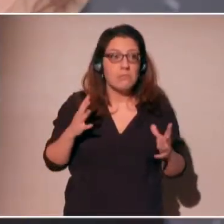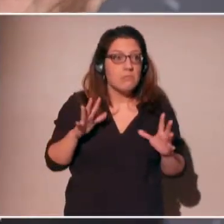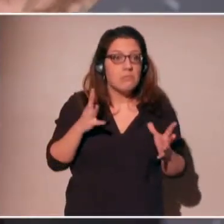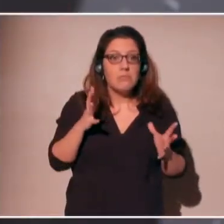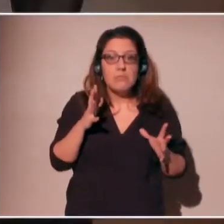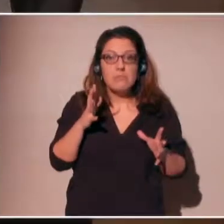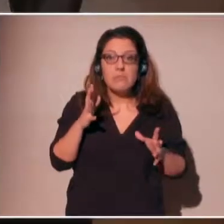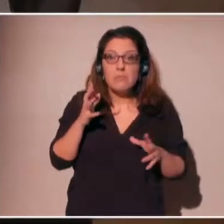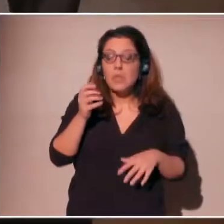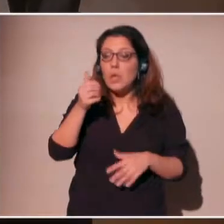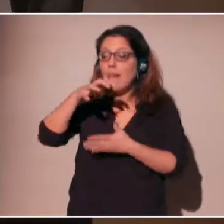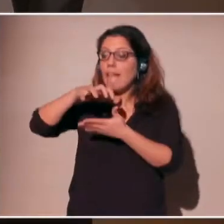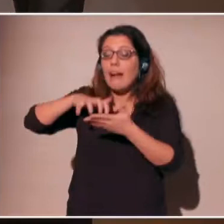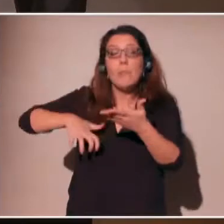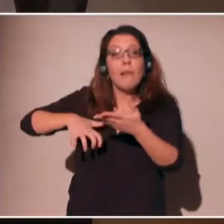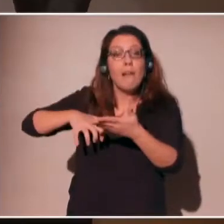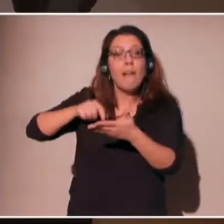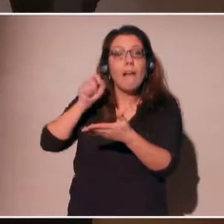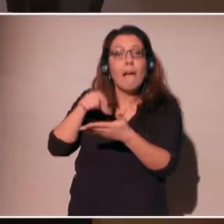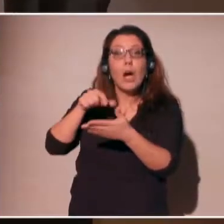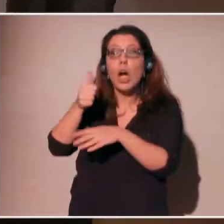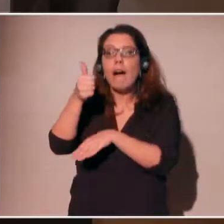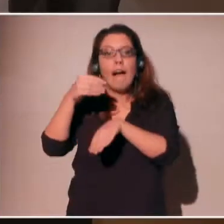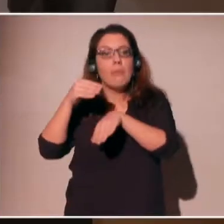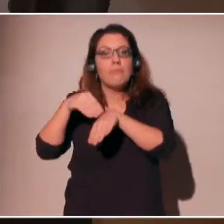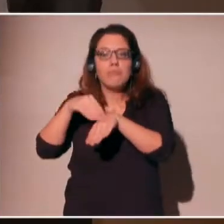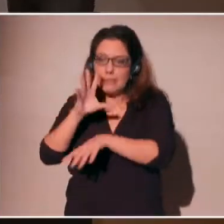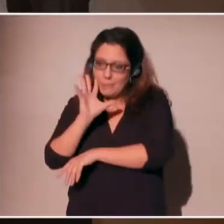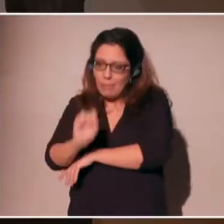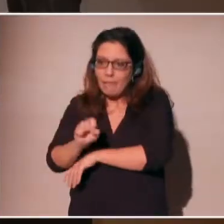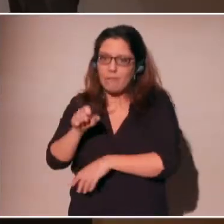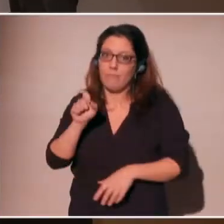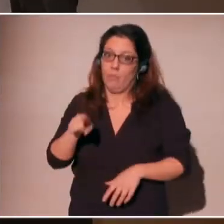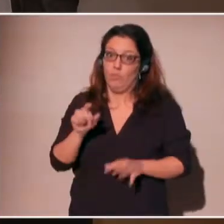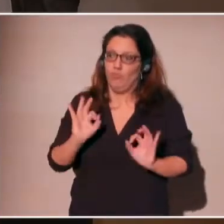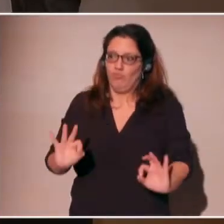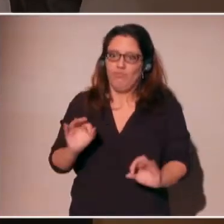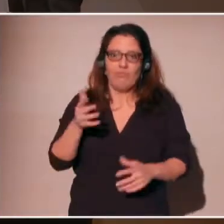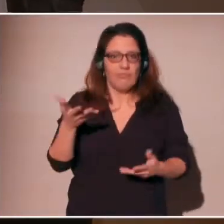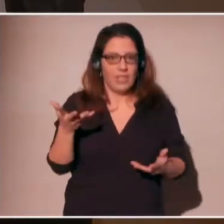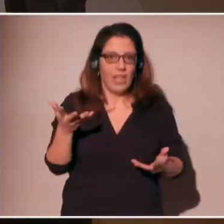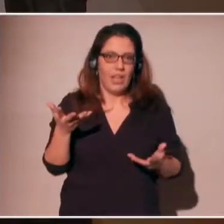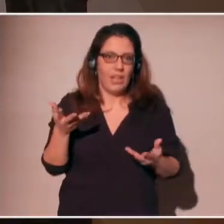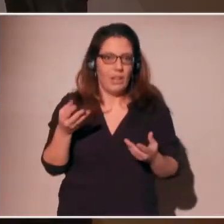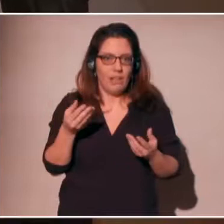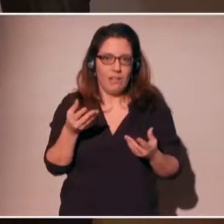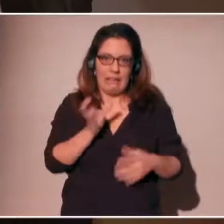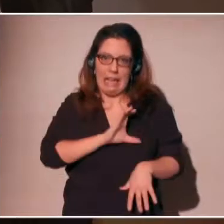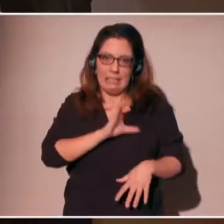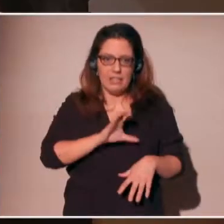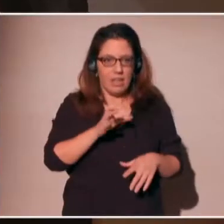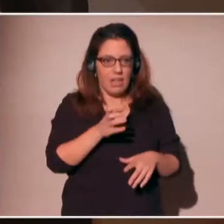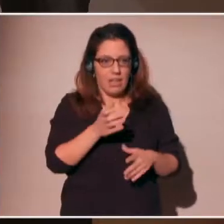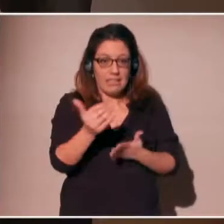careers. Apparently, in the report, one of the recommendations is actually, the report by Frédérique Vidal is actually